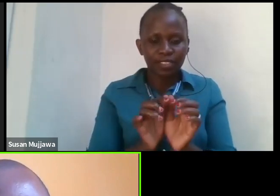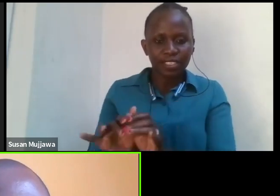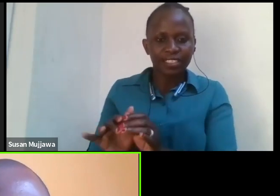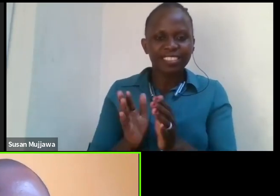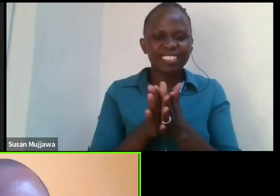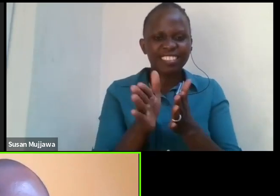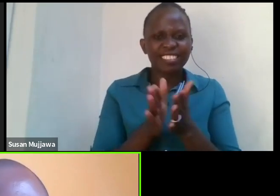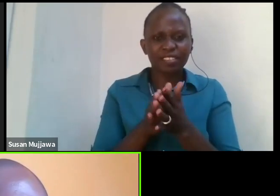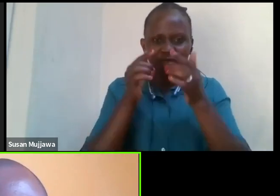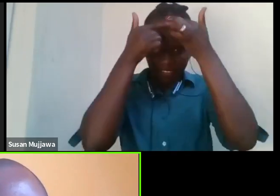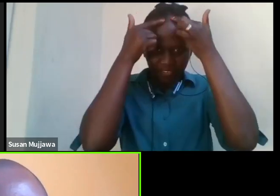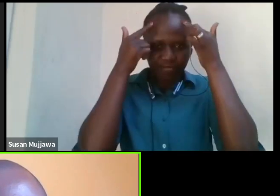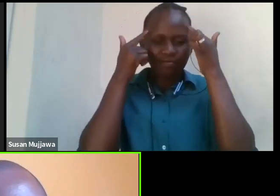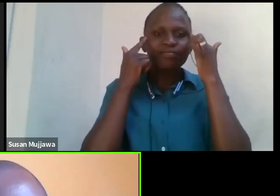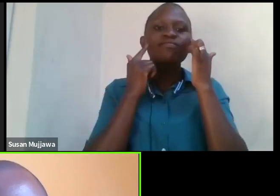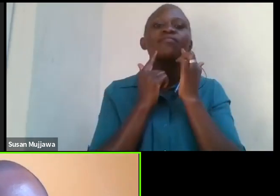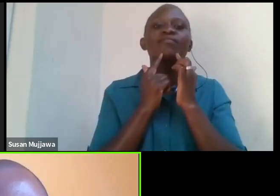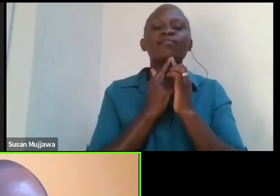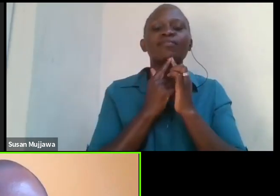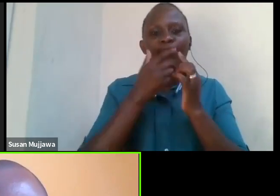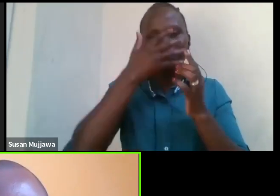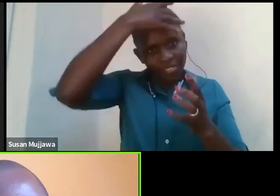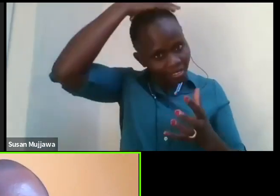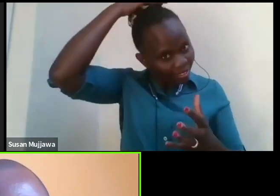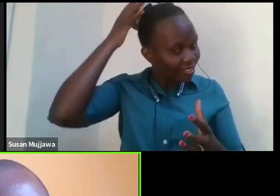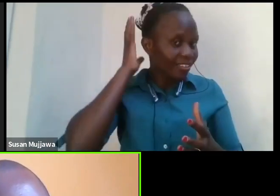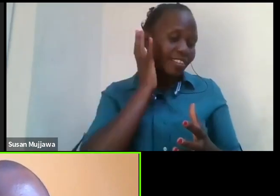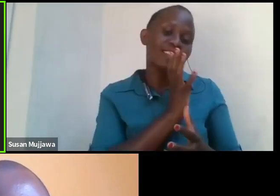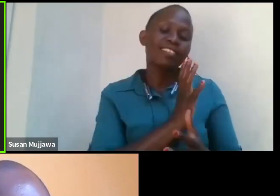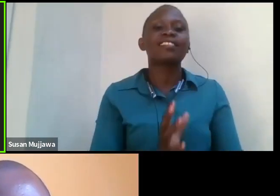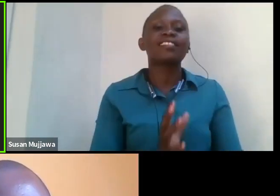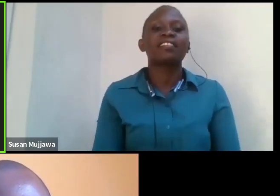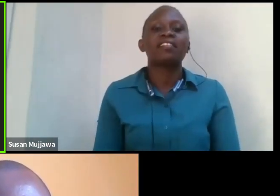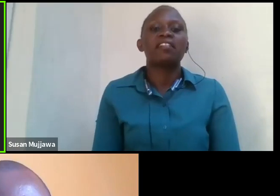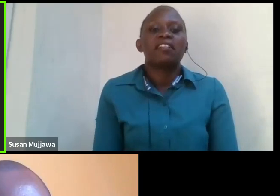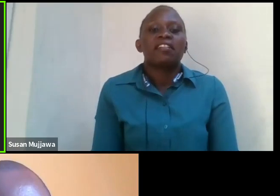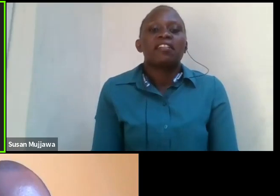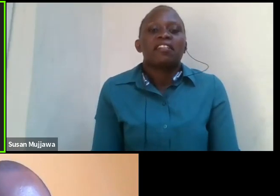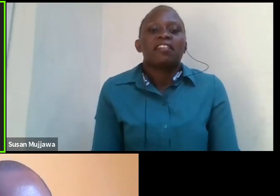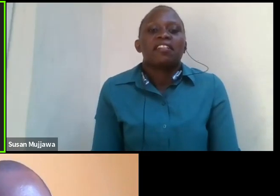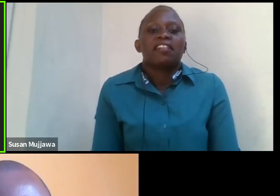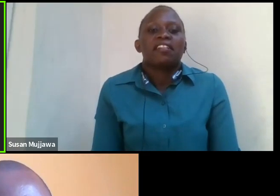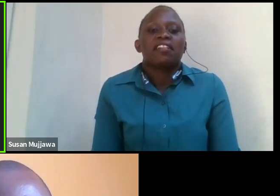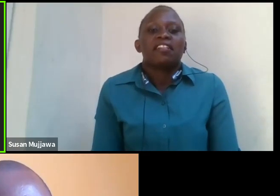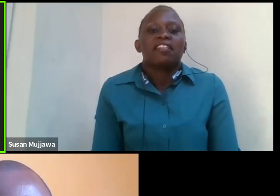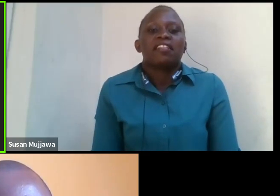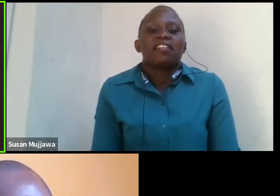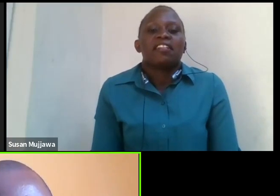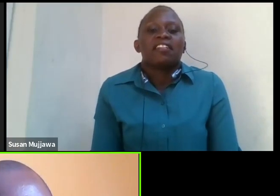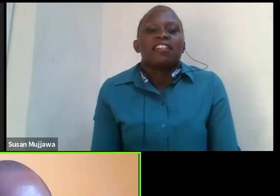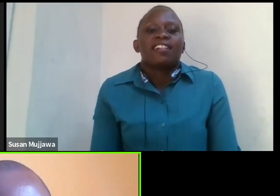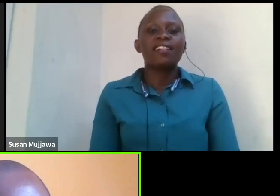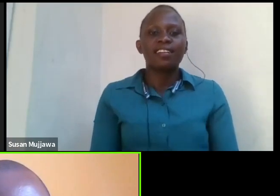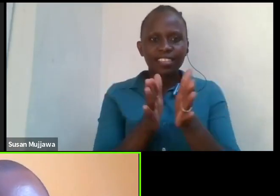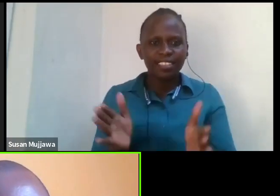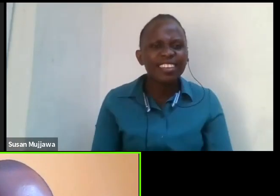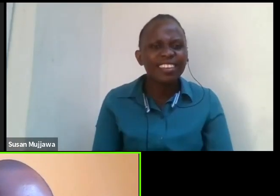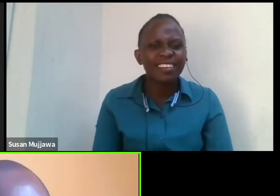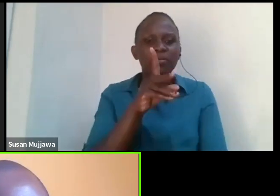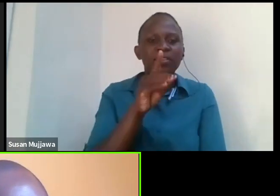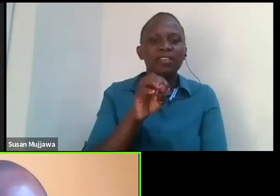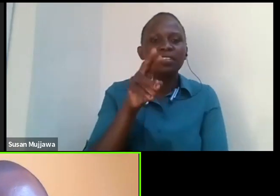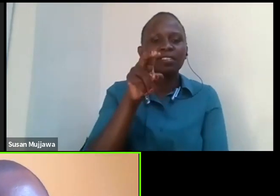shapes and sizes of their heads. It's what would you make of mine? Well, I think yours could